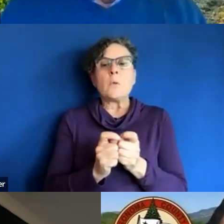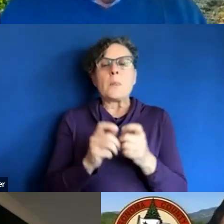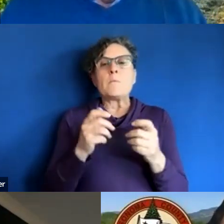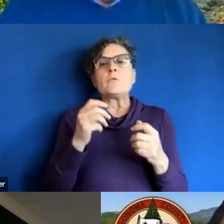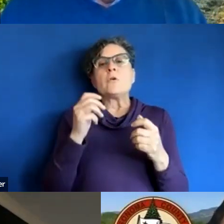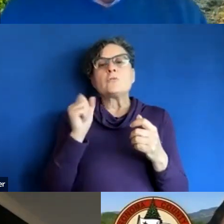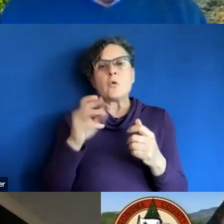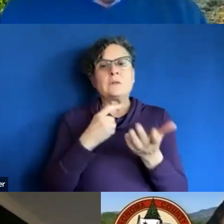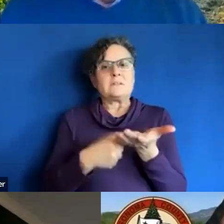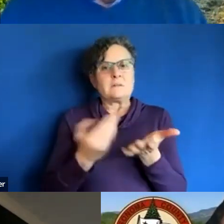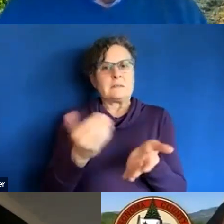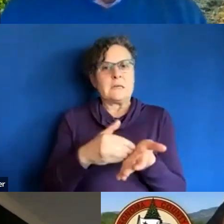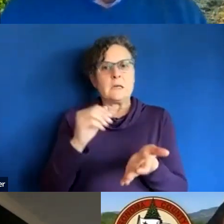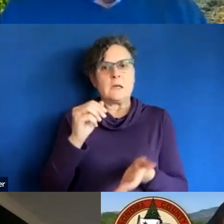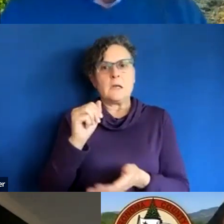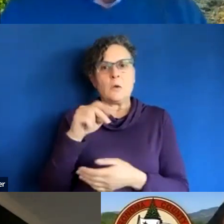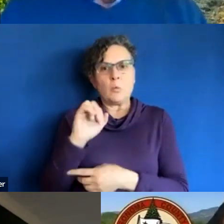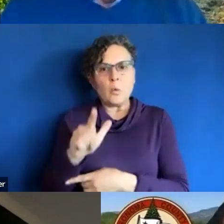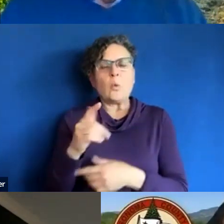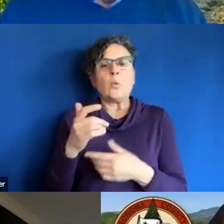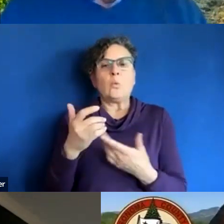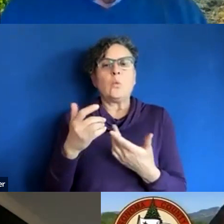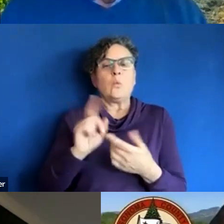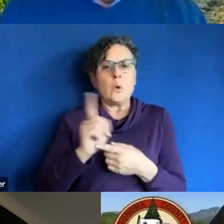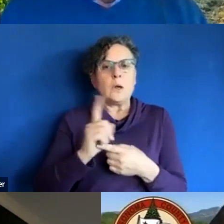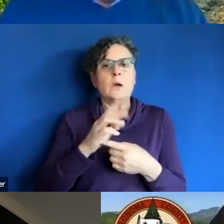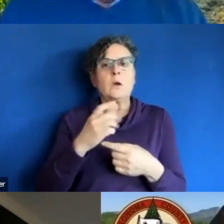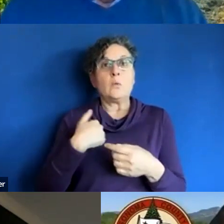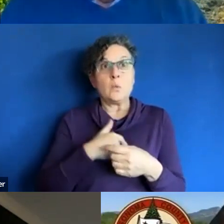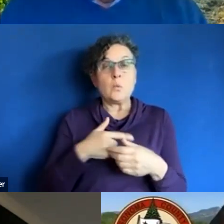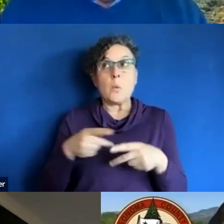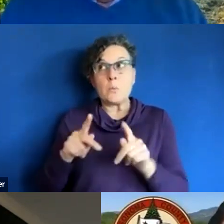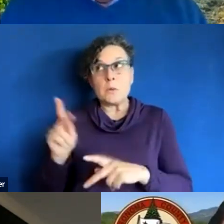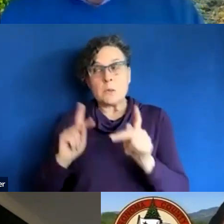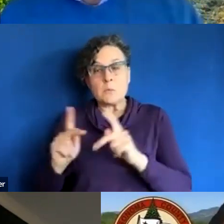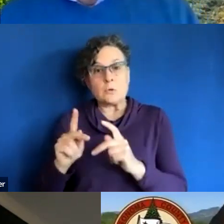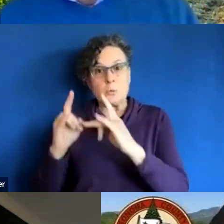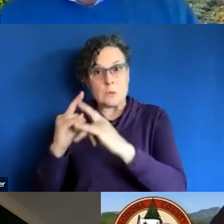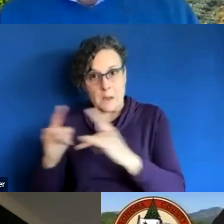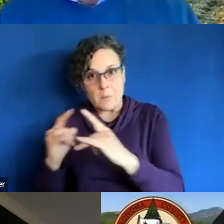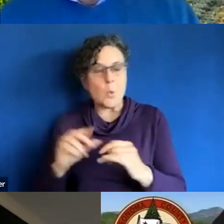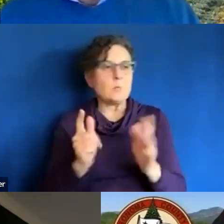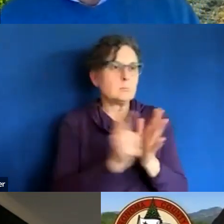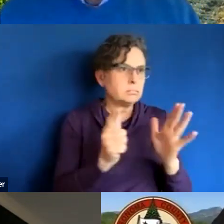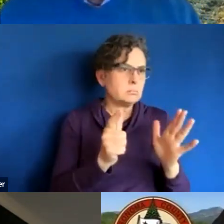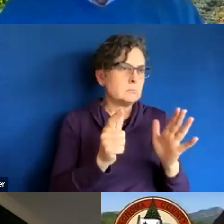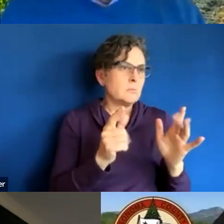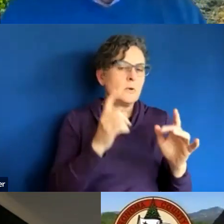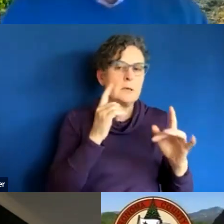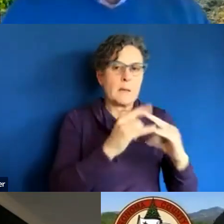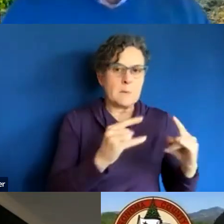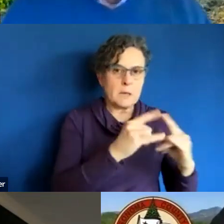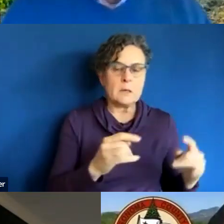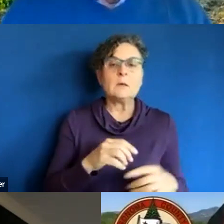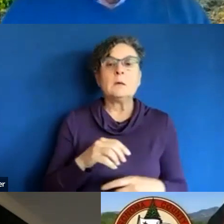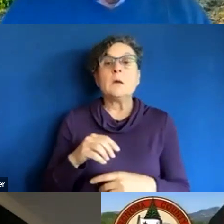location restrictions to areas where people are legally permitted to camp. But as Supervisor Gore